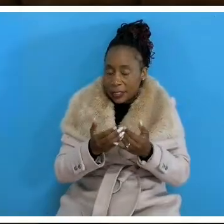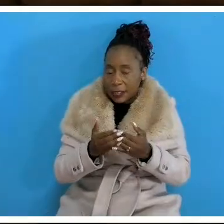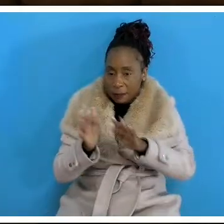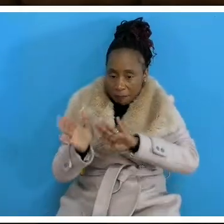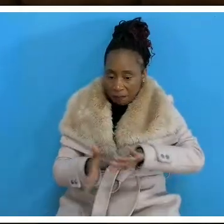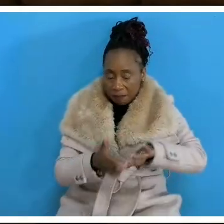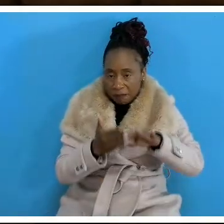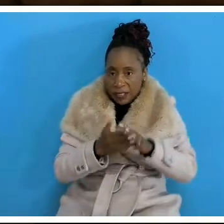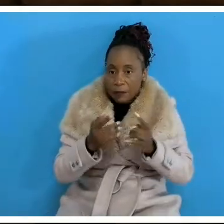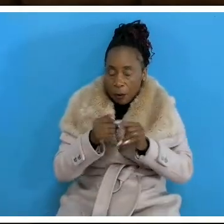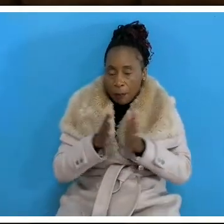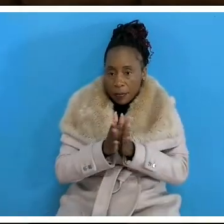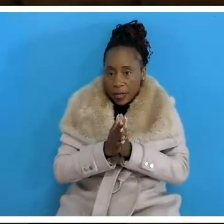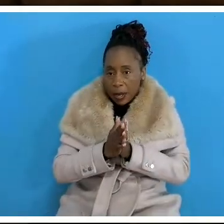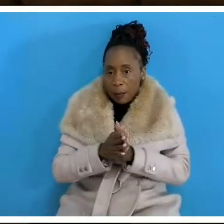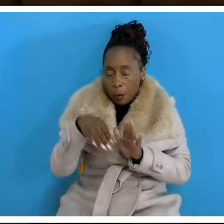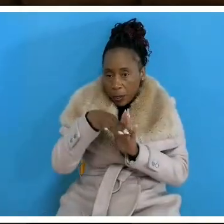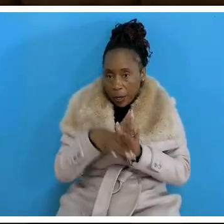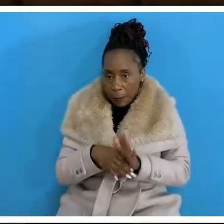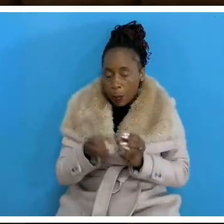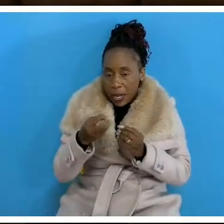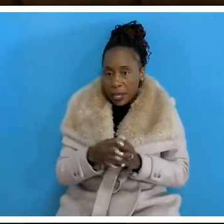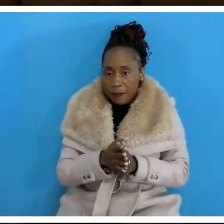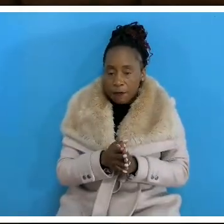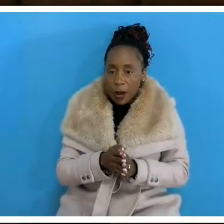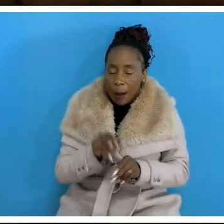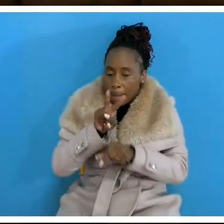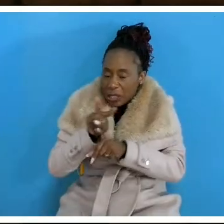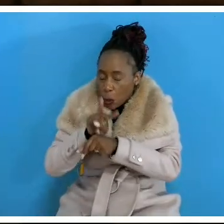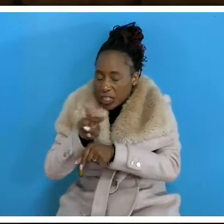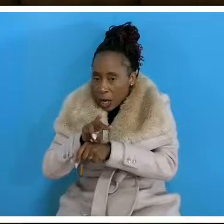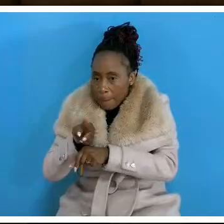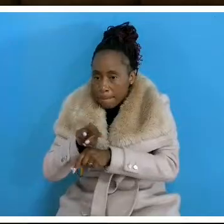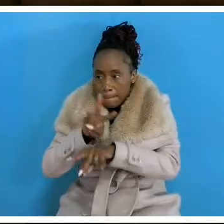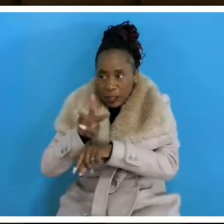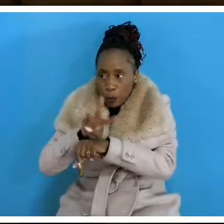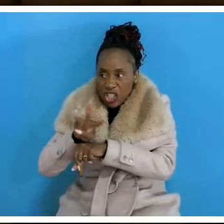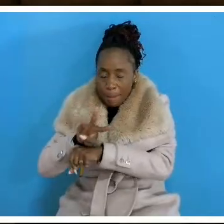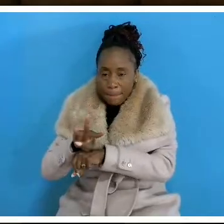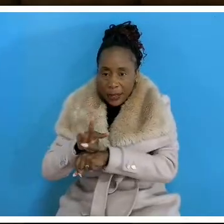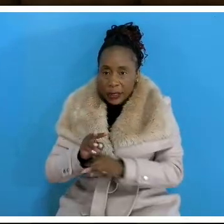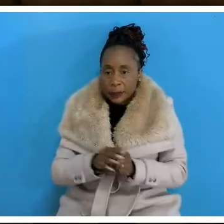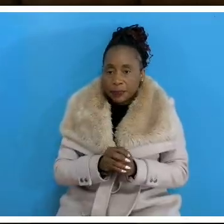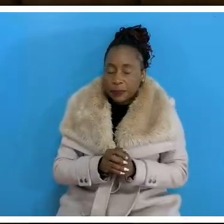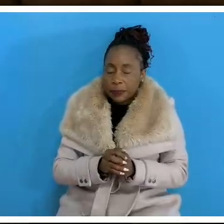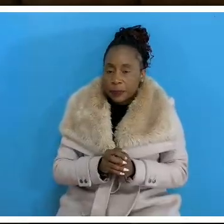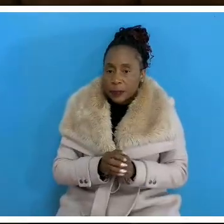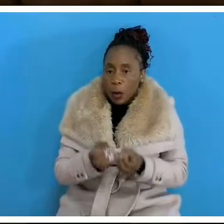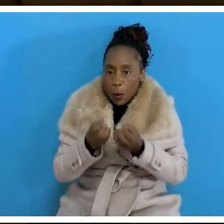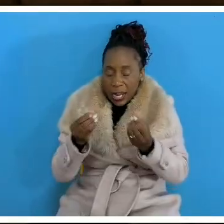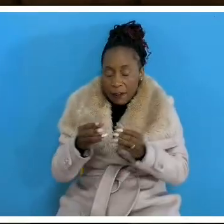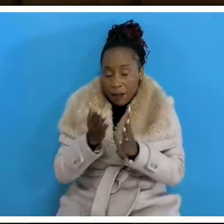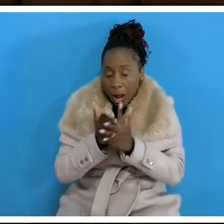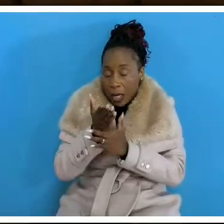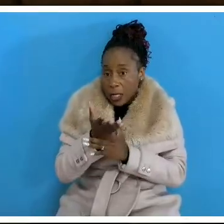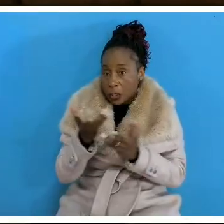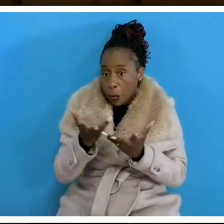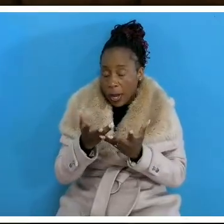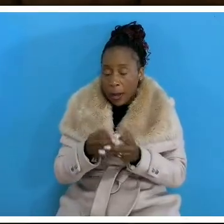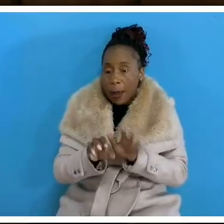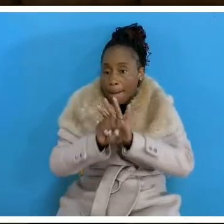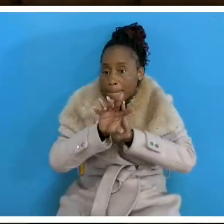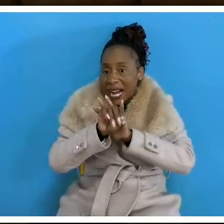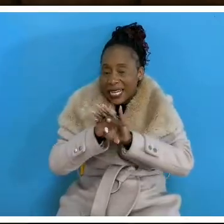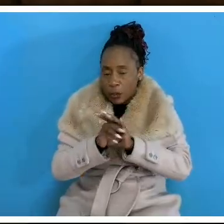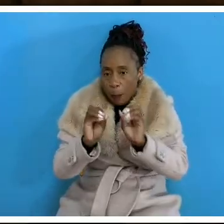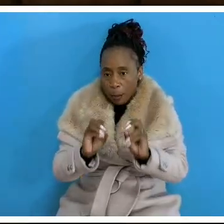provide mentorship, both business and technical mentorship to companies. We provide access to market